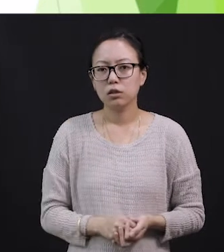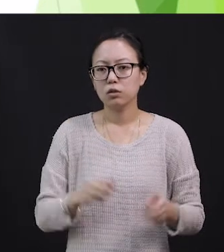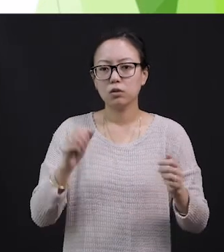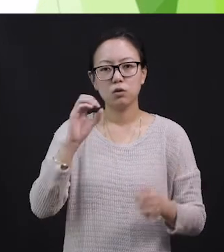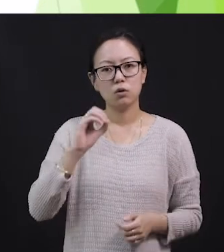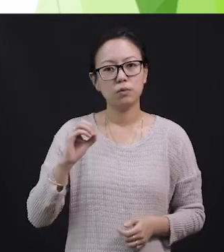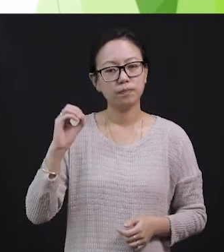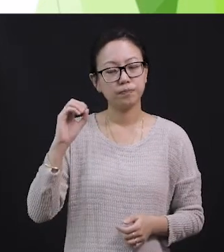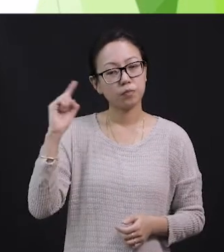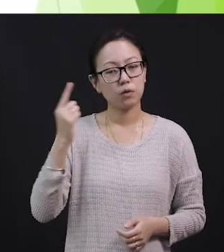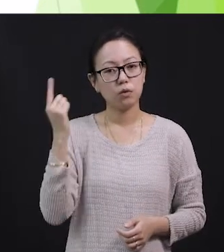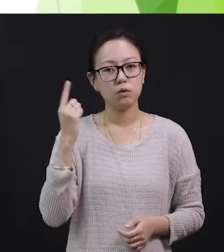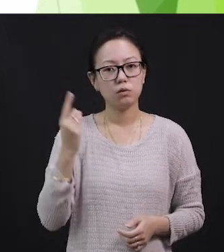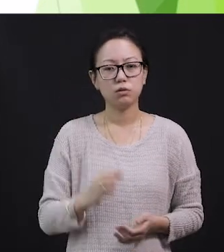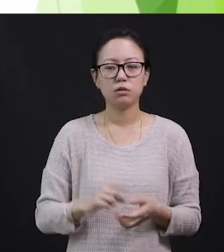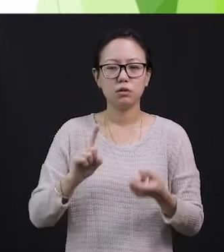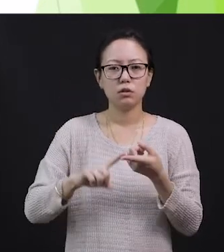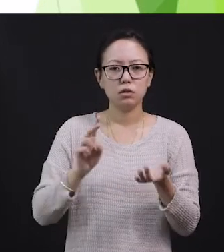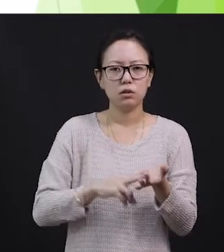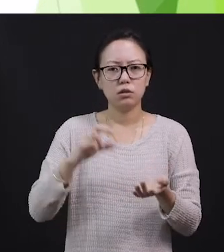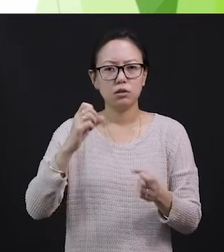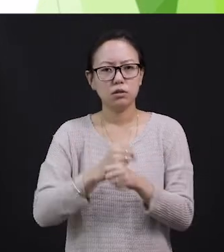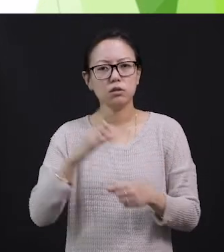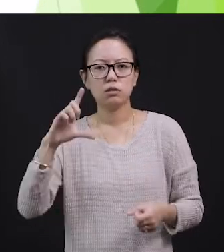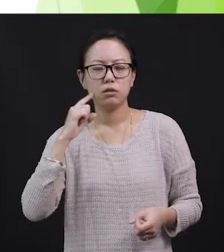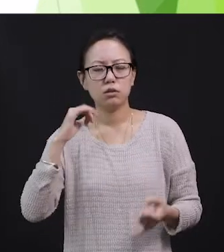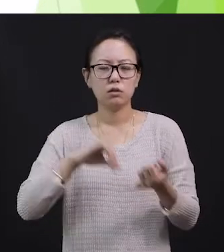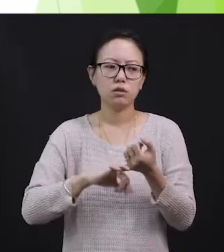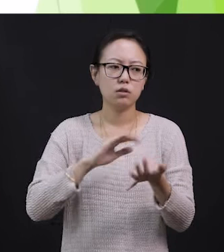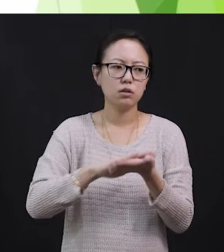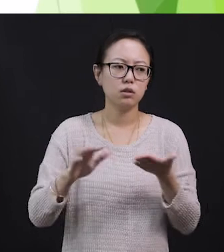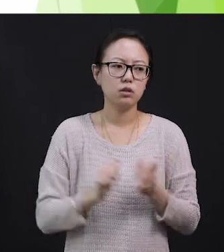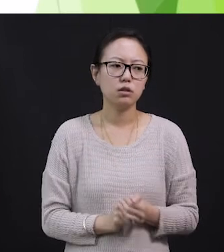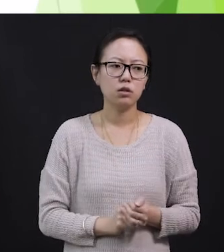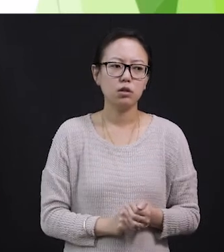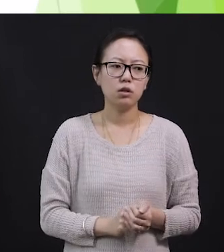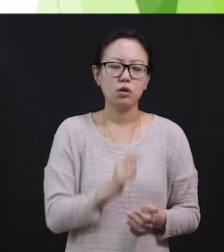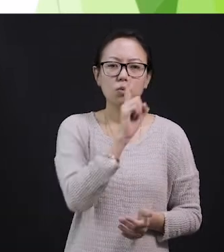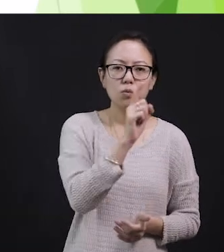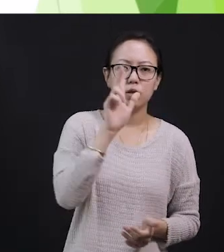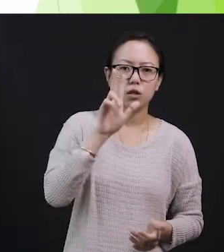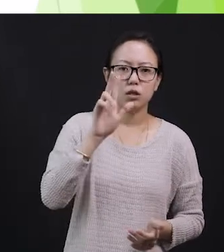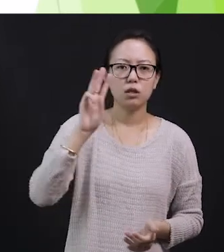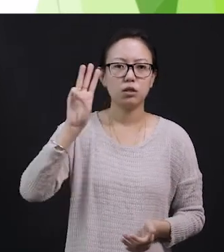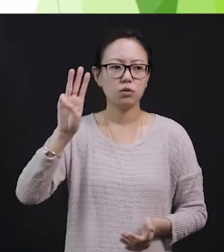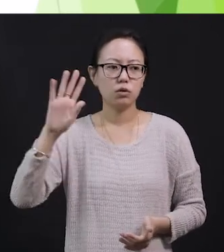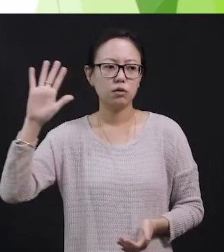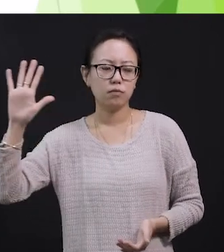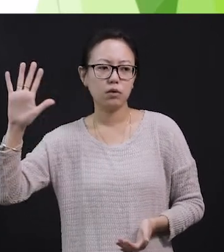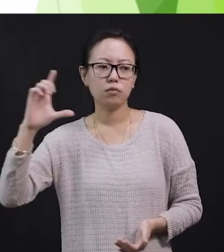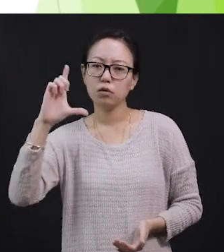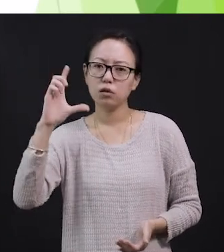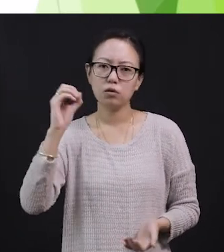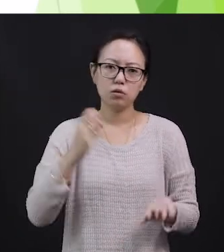languages. In 1835, Lord William Bentinck, he revitalized, re-energized the earlier Charter